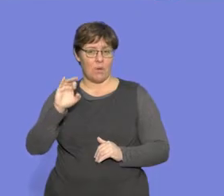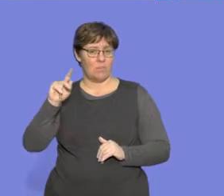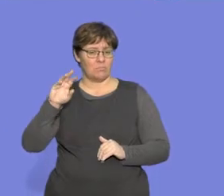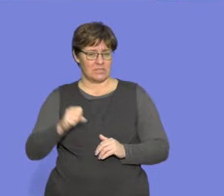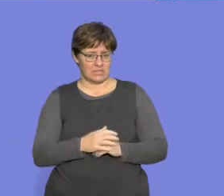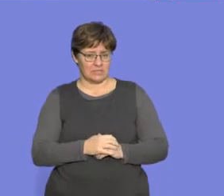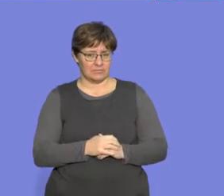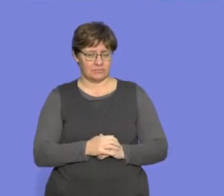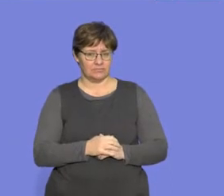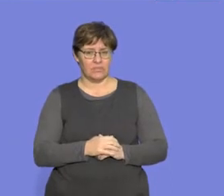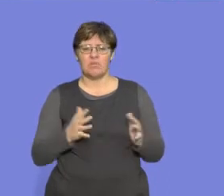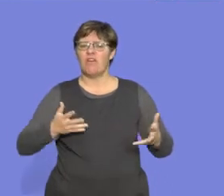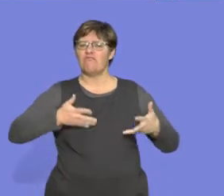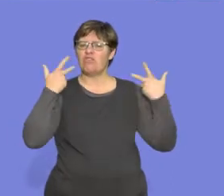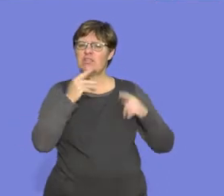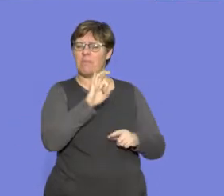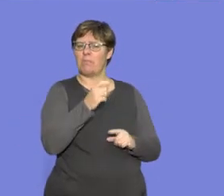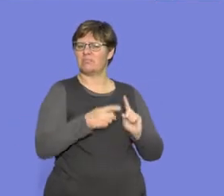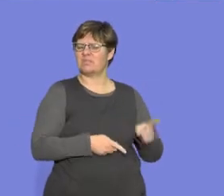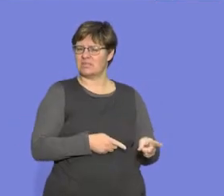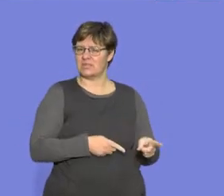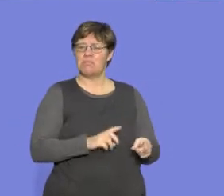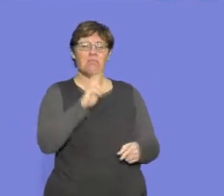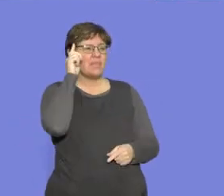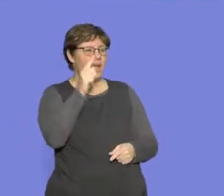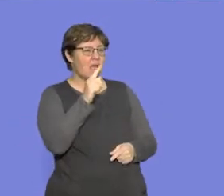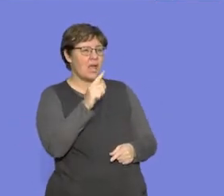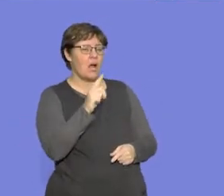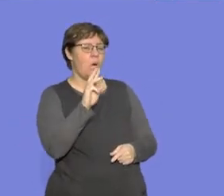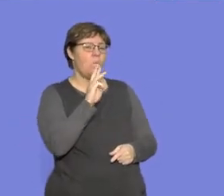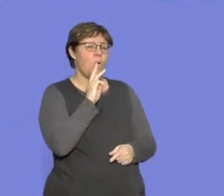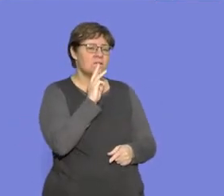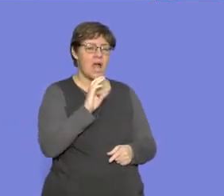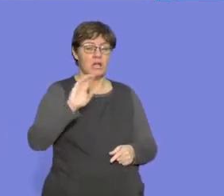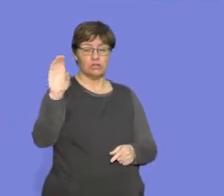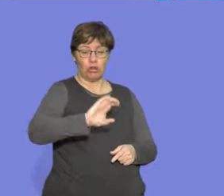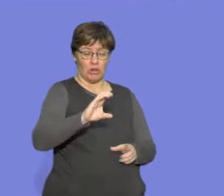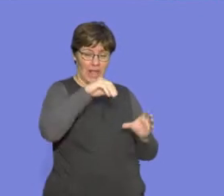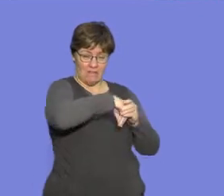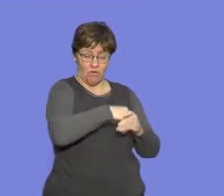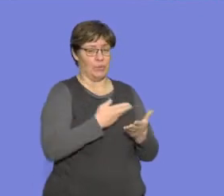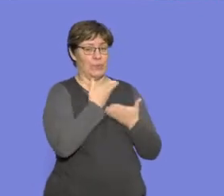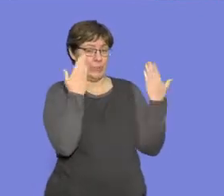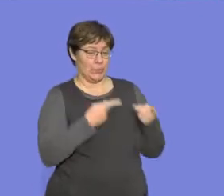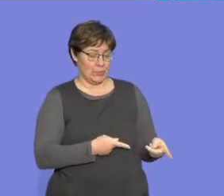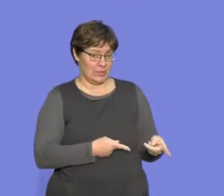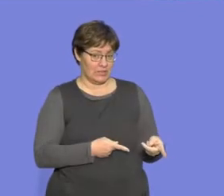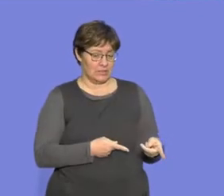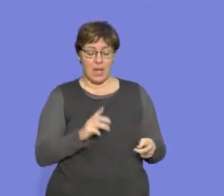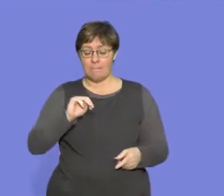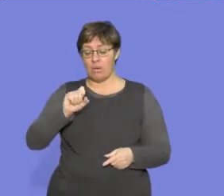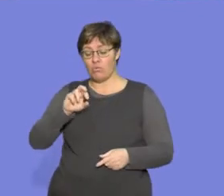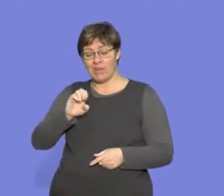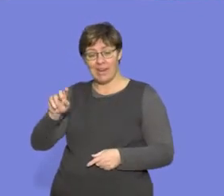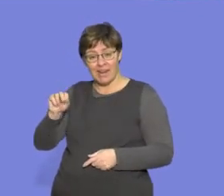when we refer to a freshwater biome? So think of all those water bodies that do not have salt, okay? And if we talk about the marine biomes,